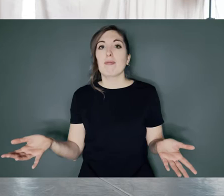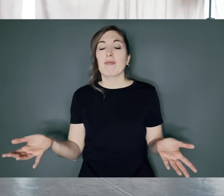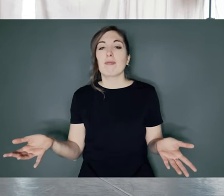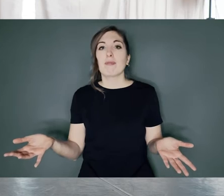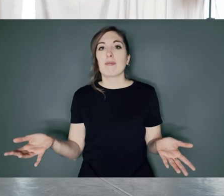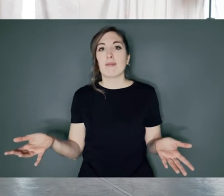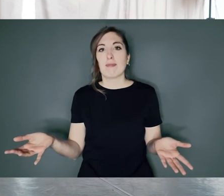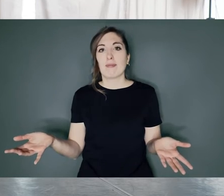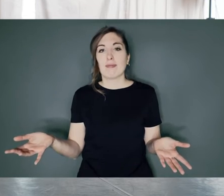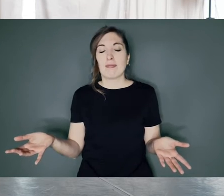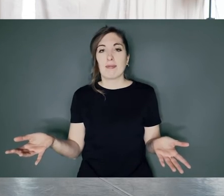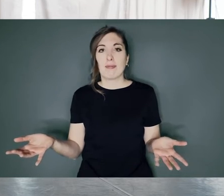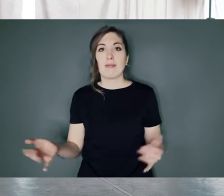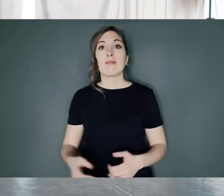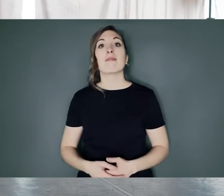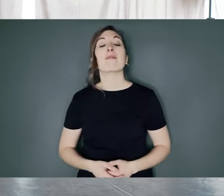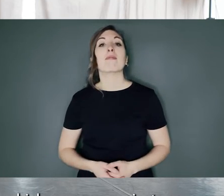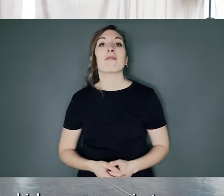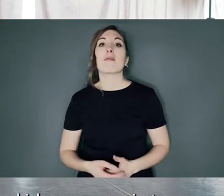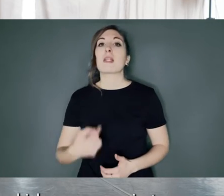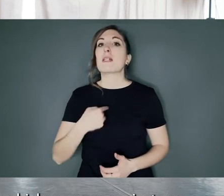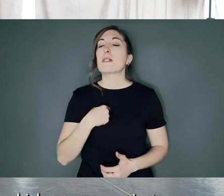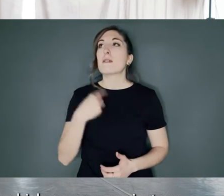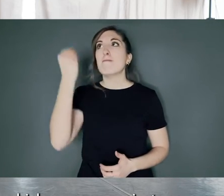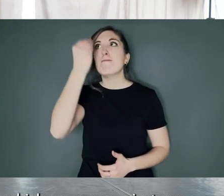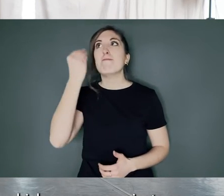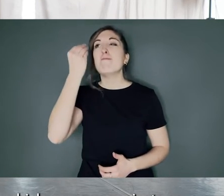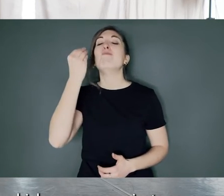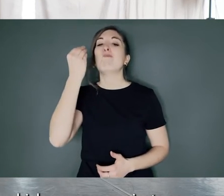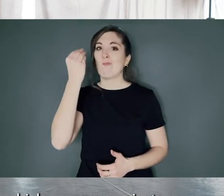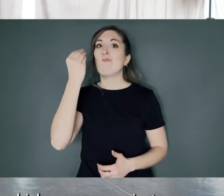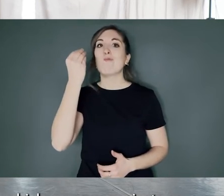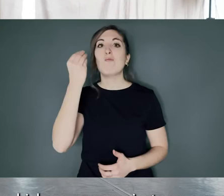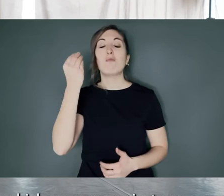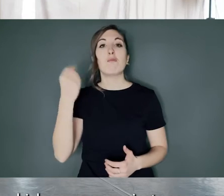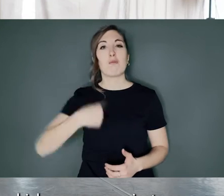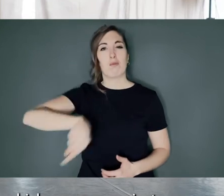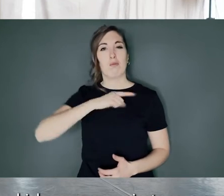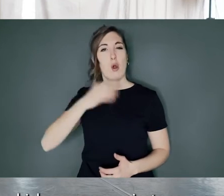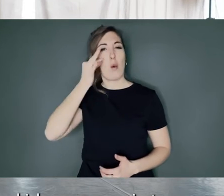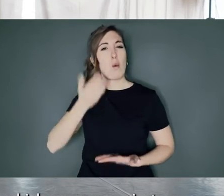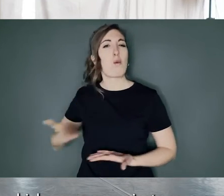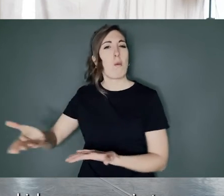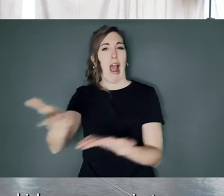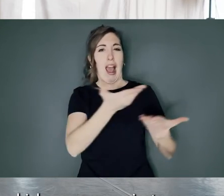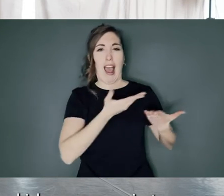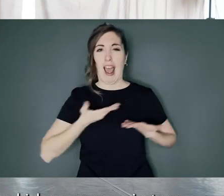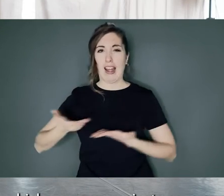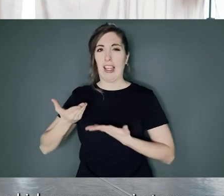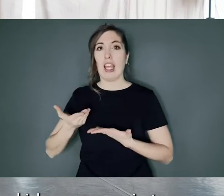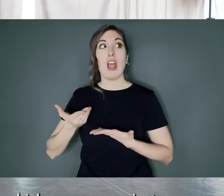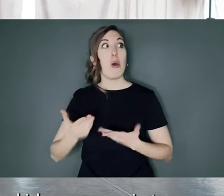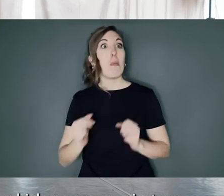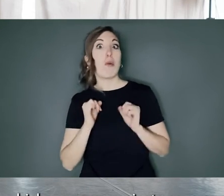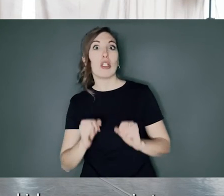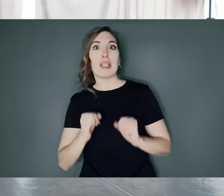we take those things for granted. But I think there are many different ways in which we communicate as